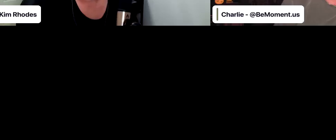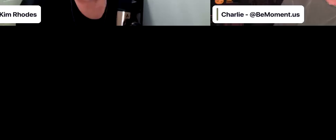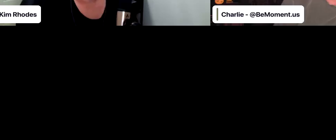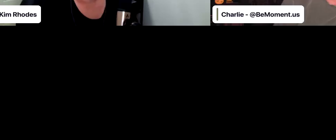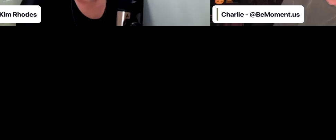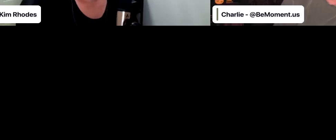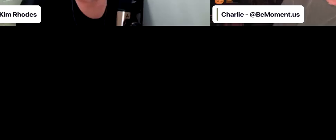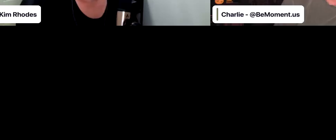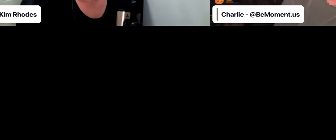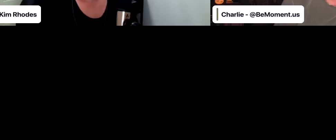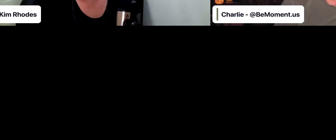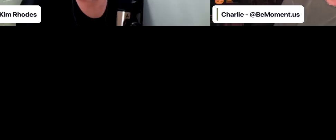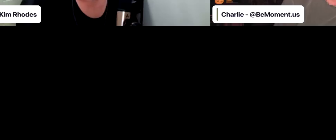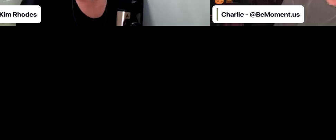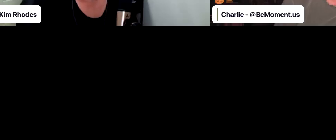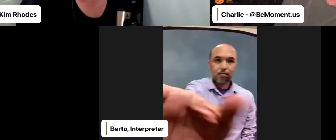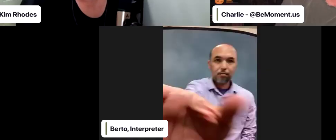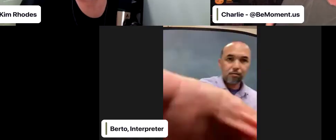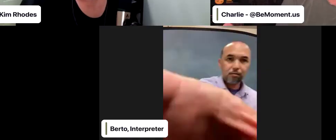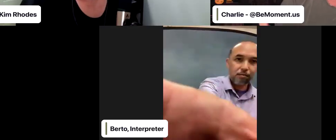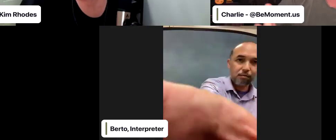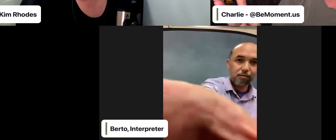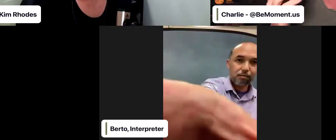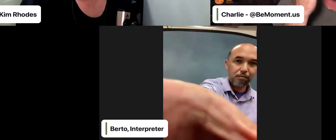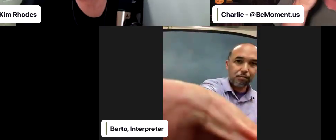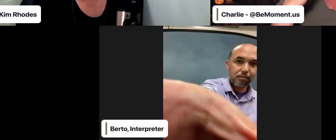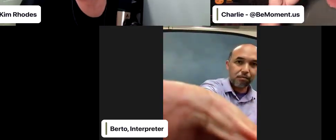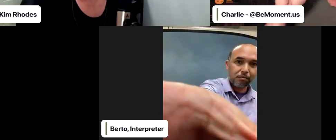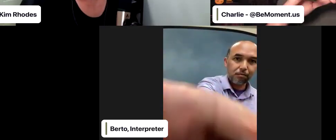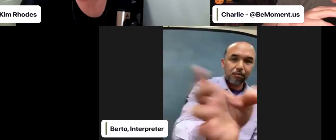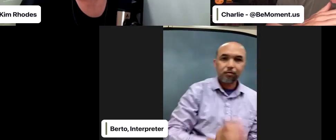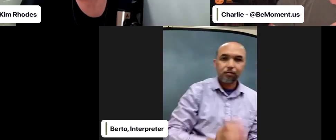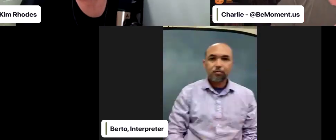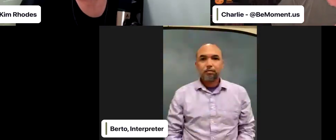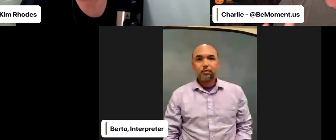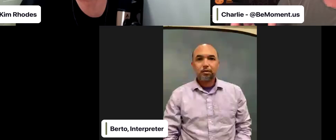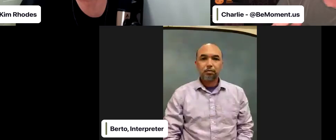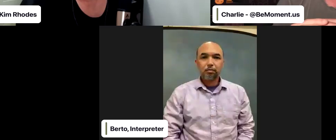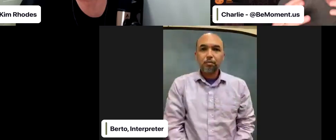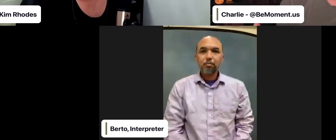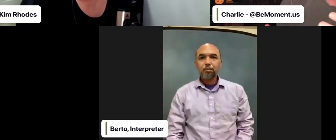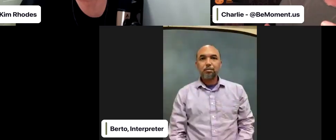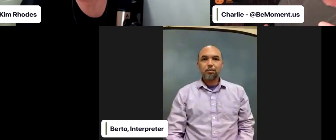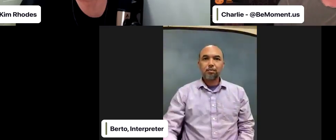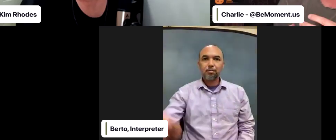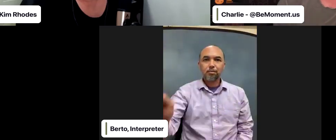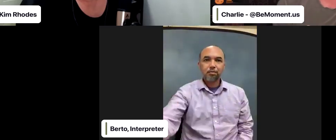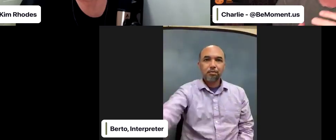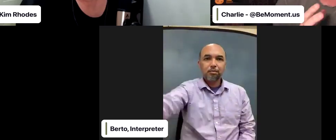has been so fun. And we've got lots here too. If there's so much